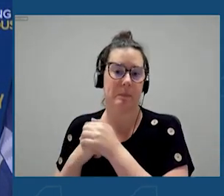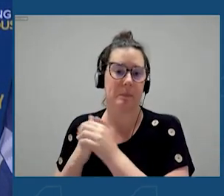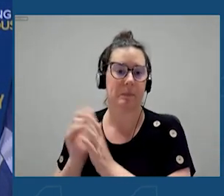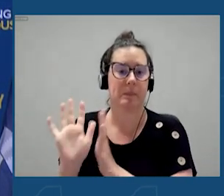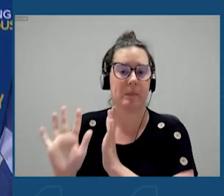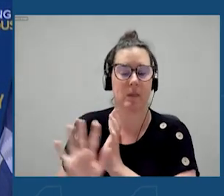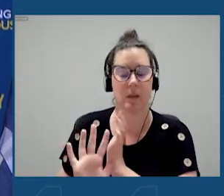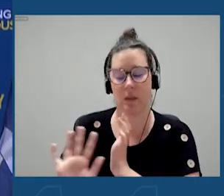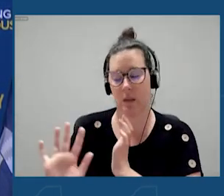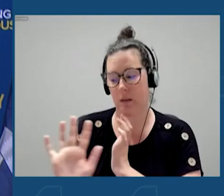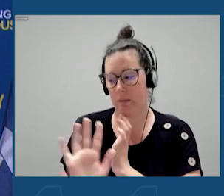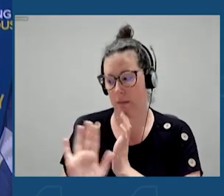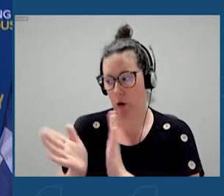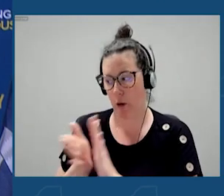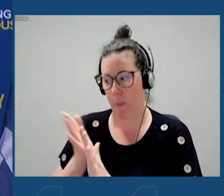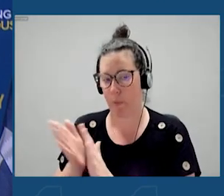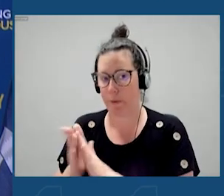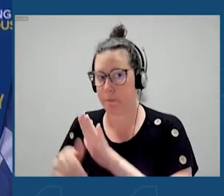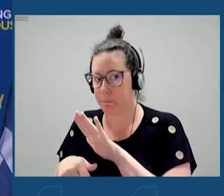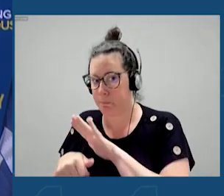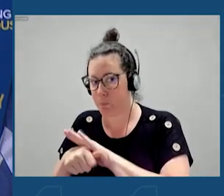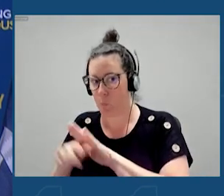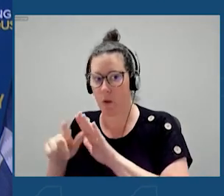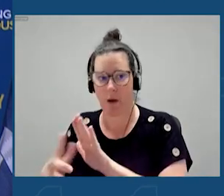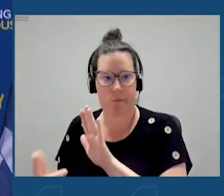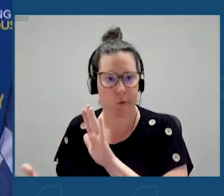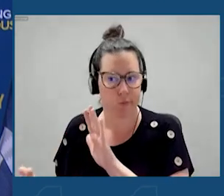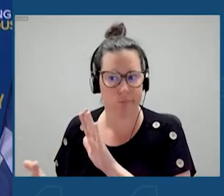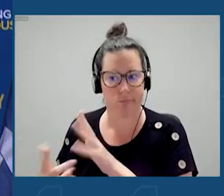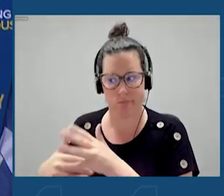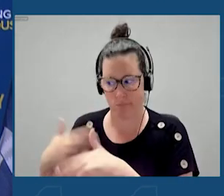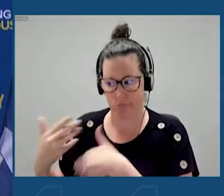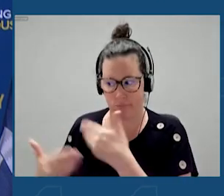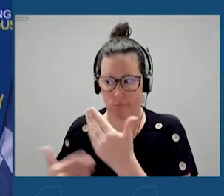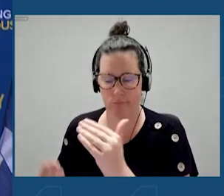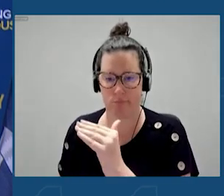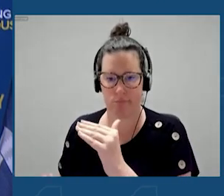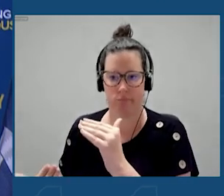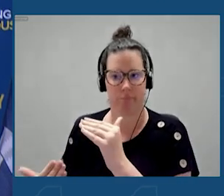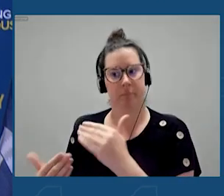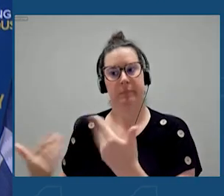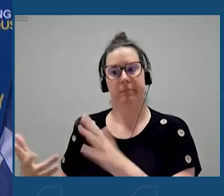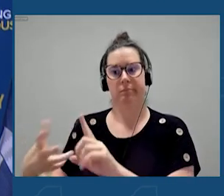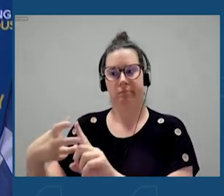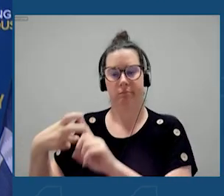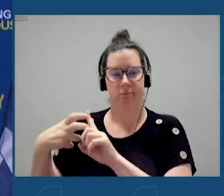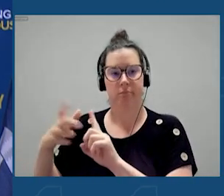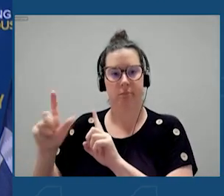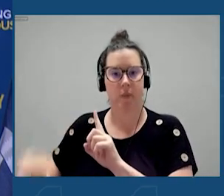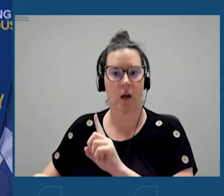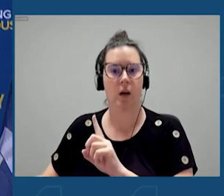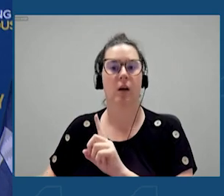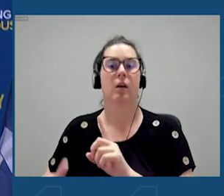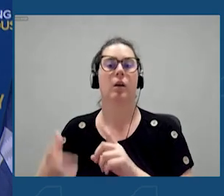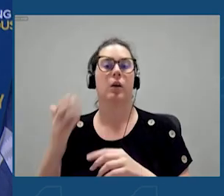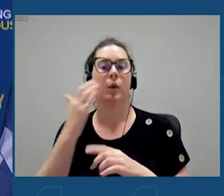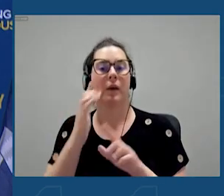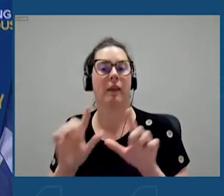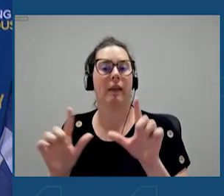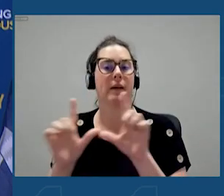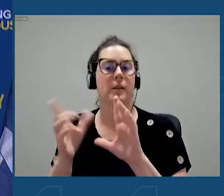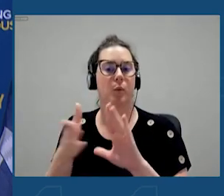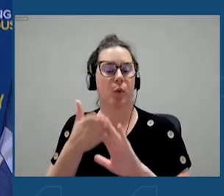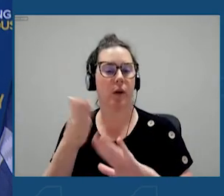their operations. And many types of businesses, as we know, require licenses to operate. Nail salons,